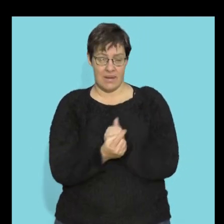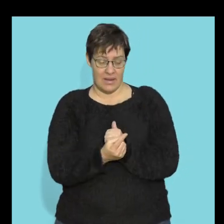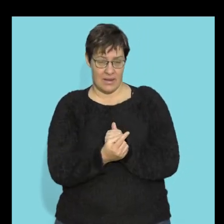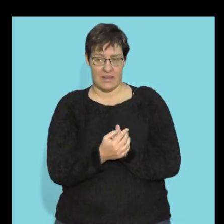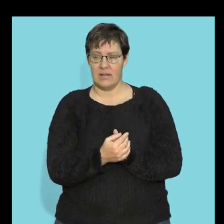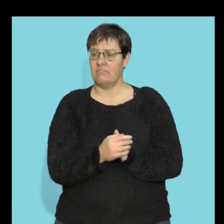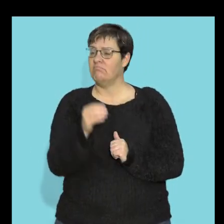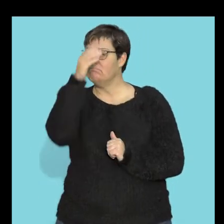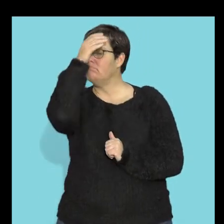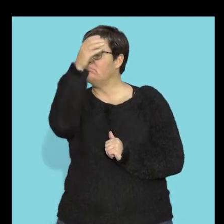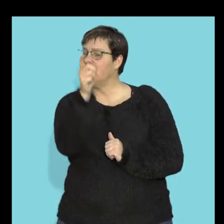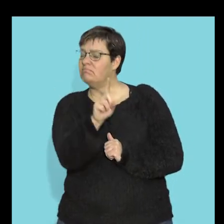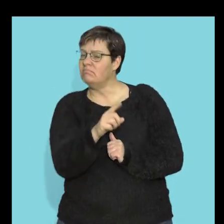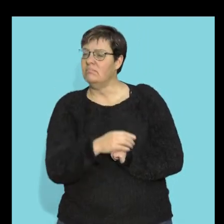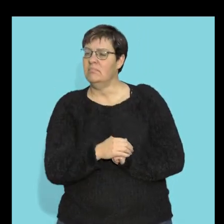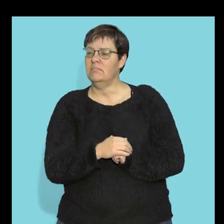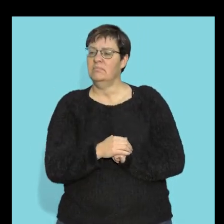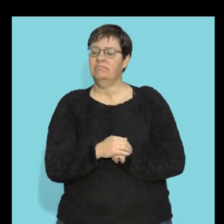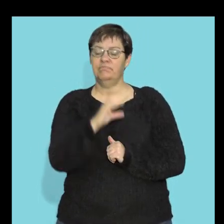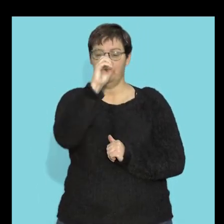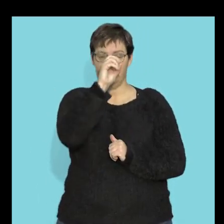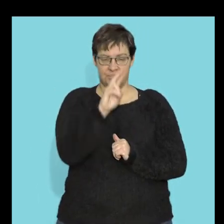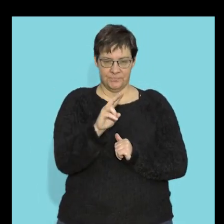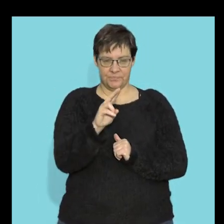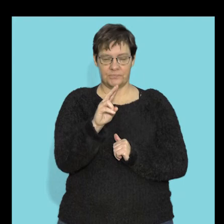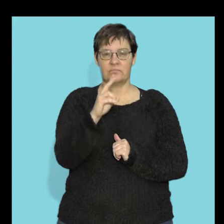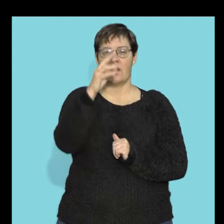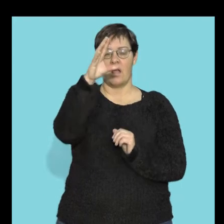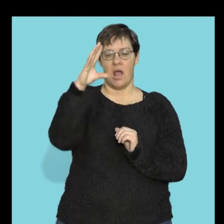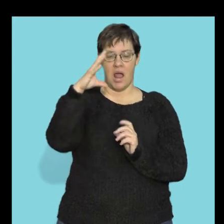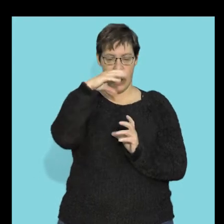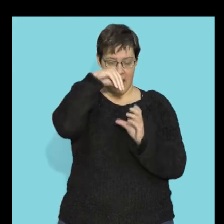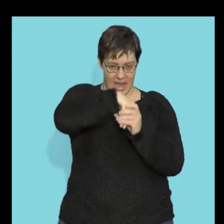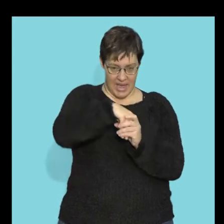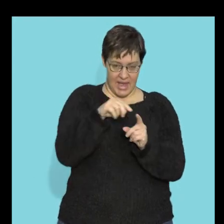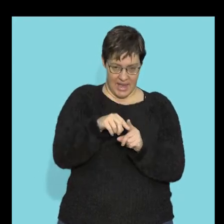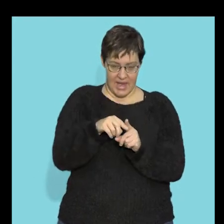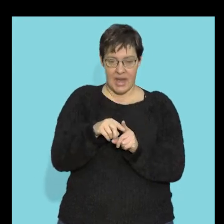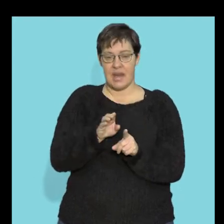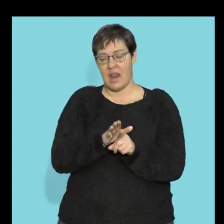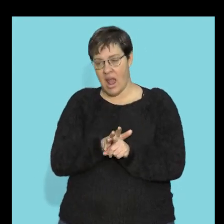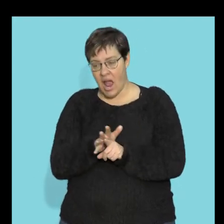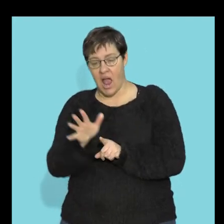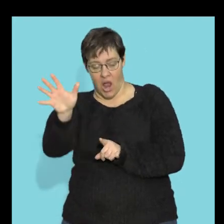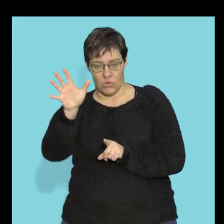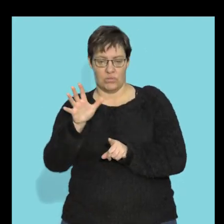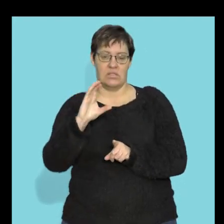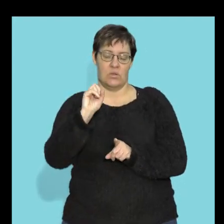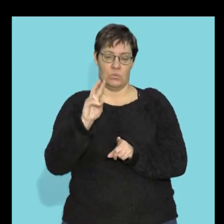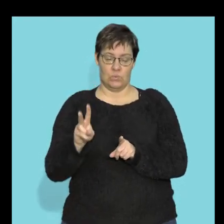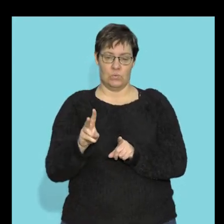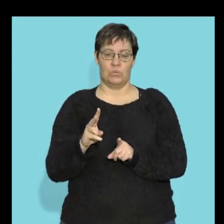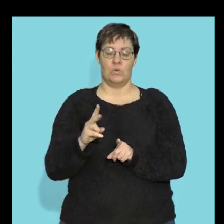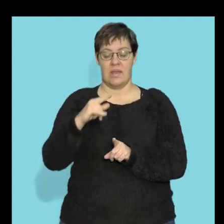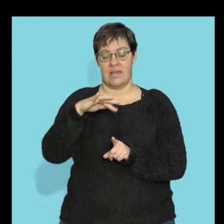looking at this whole concept that oxygen is going to go into the gills and the carbon dioxide is going to go